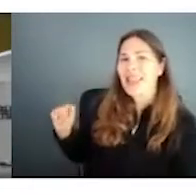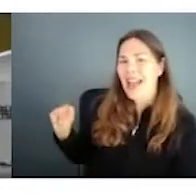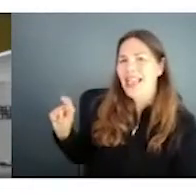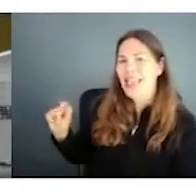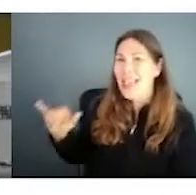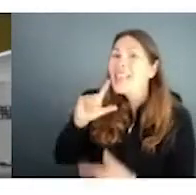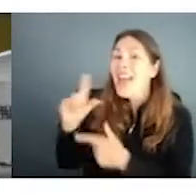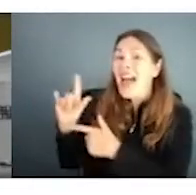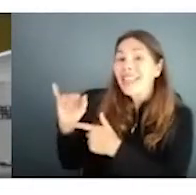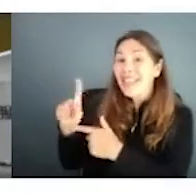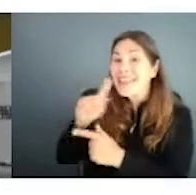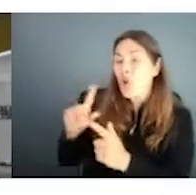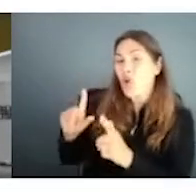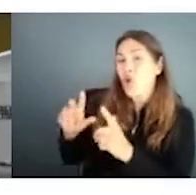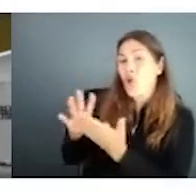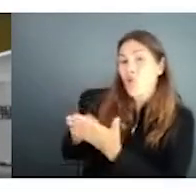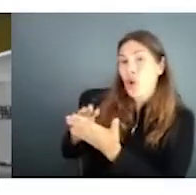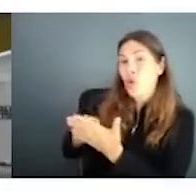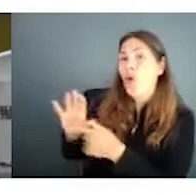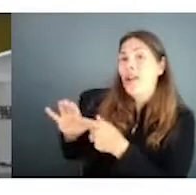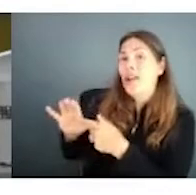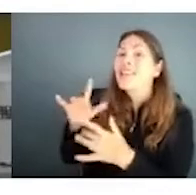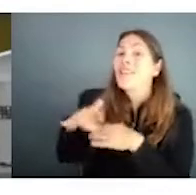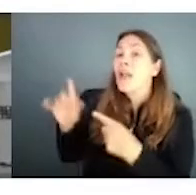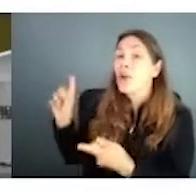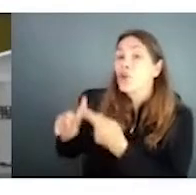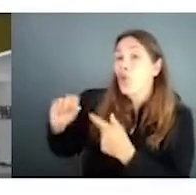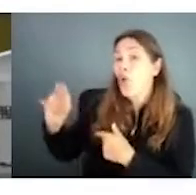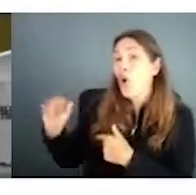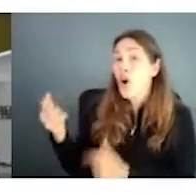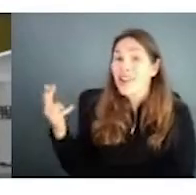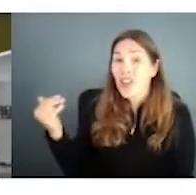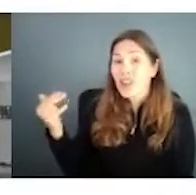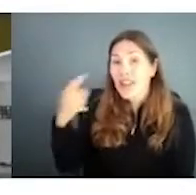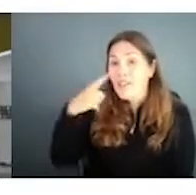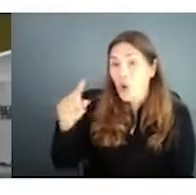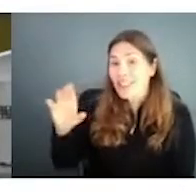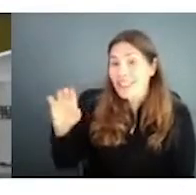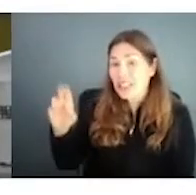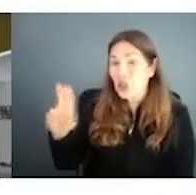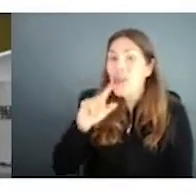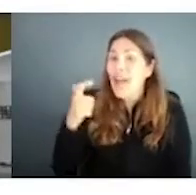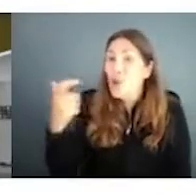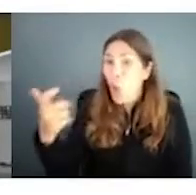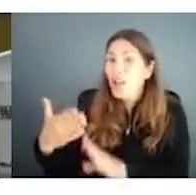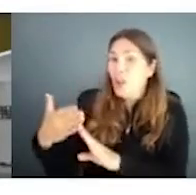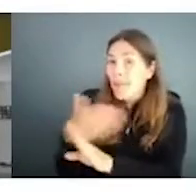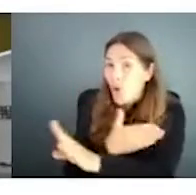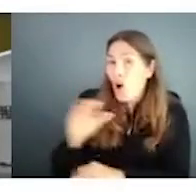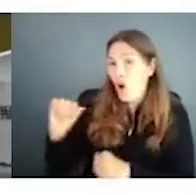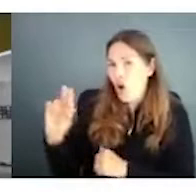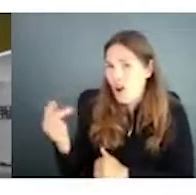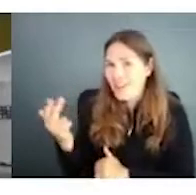links for the recordings will be available through August the 13th for CEUs. So you do have to watch those before August the 13th to get that